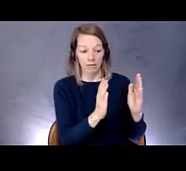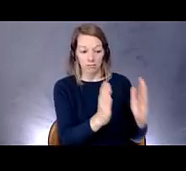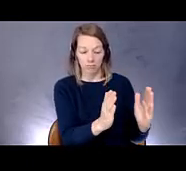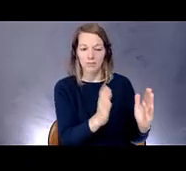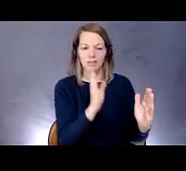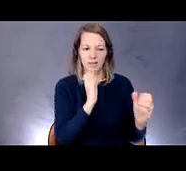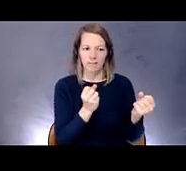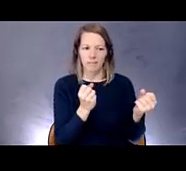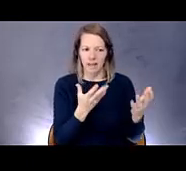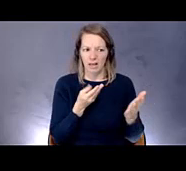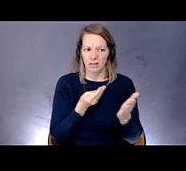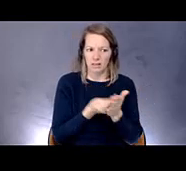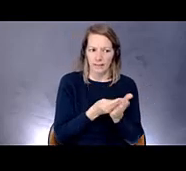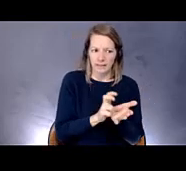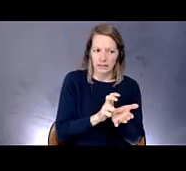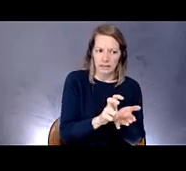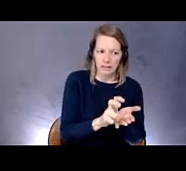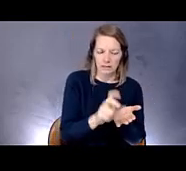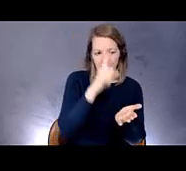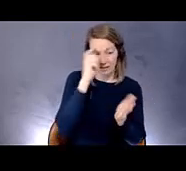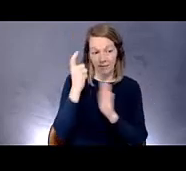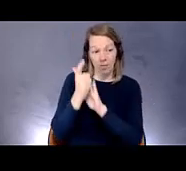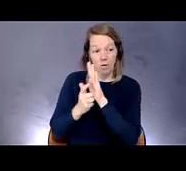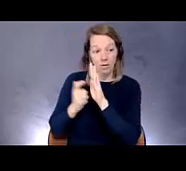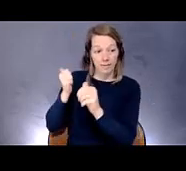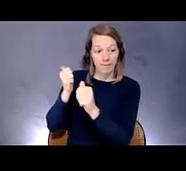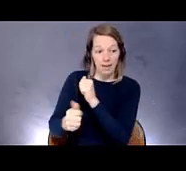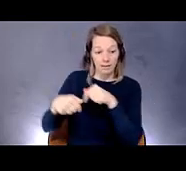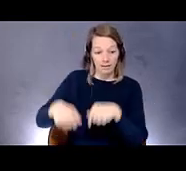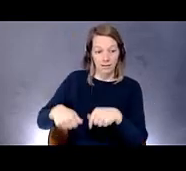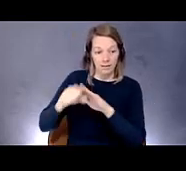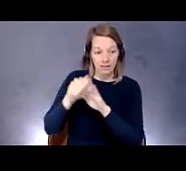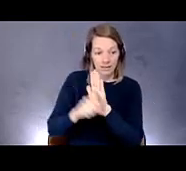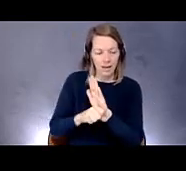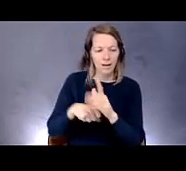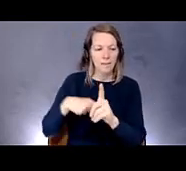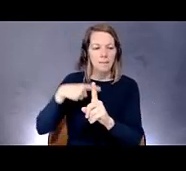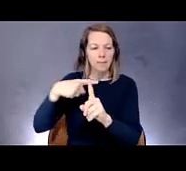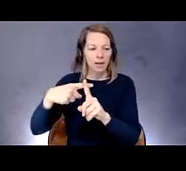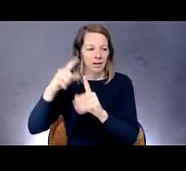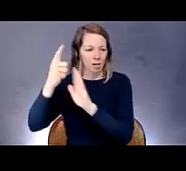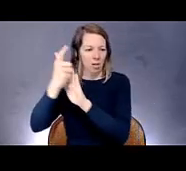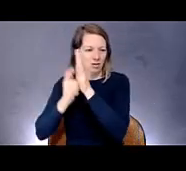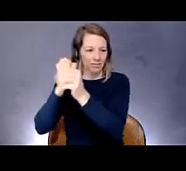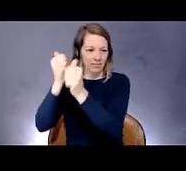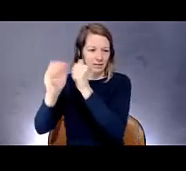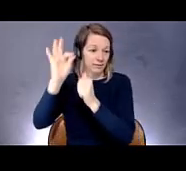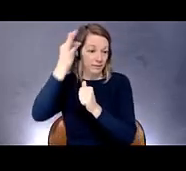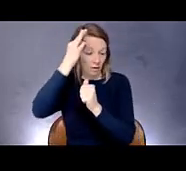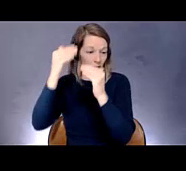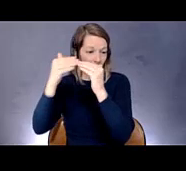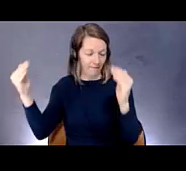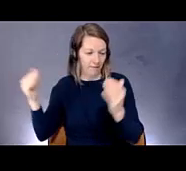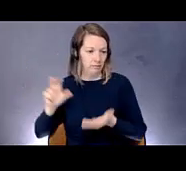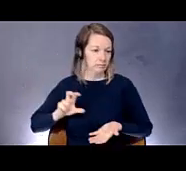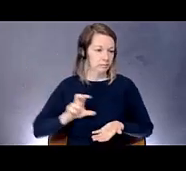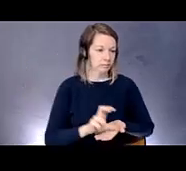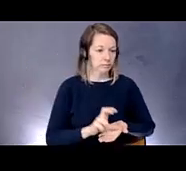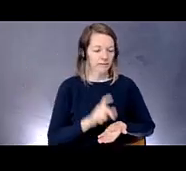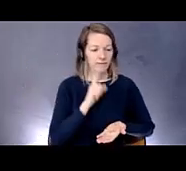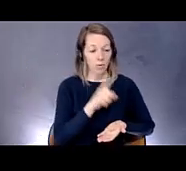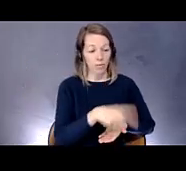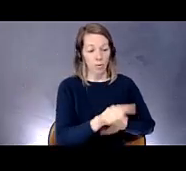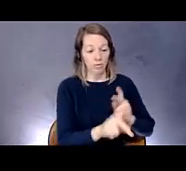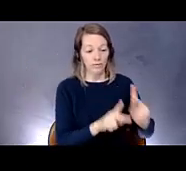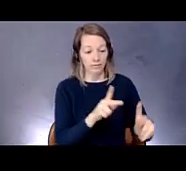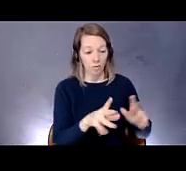subsidies that have come into play, both because of laws that have passed in Colorado, but also because of laws that have passed at the federal level. So for those folks